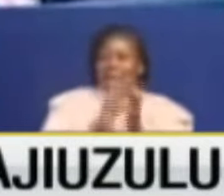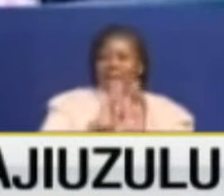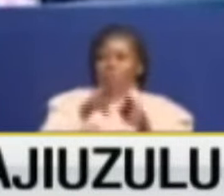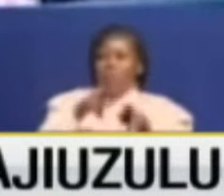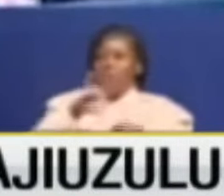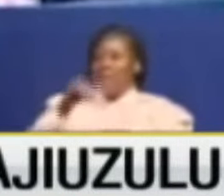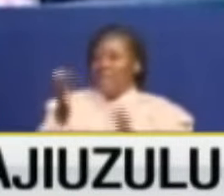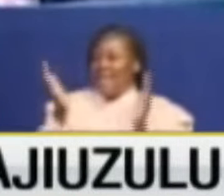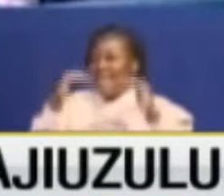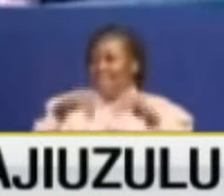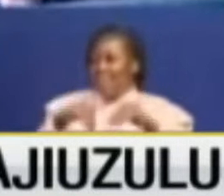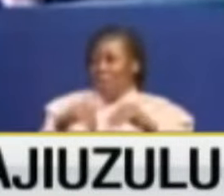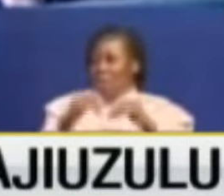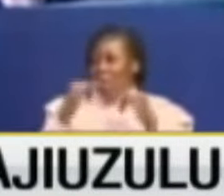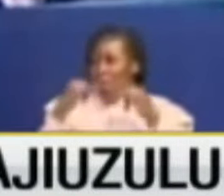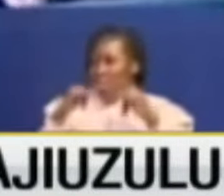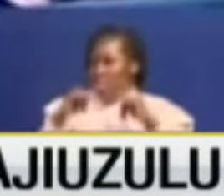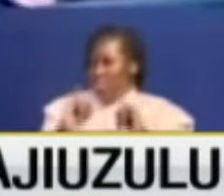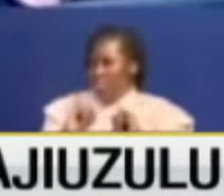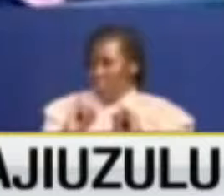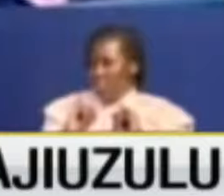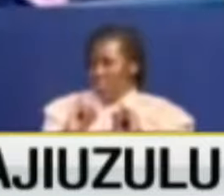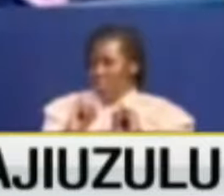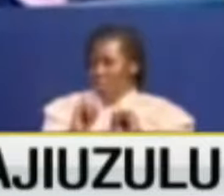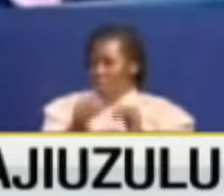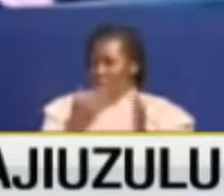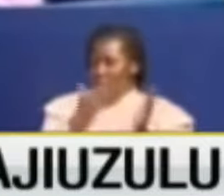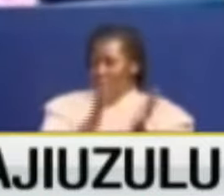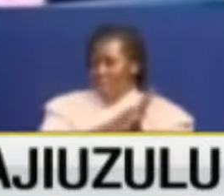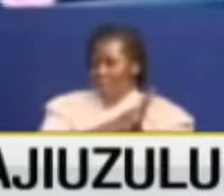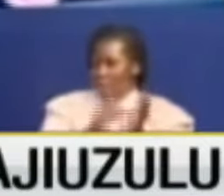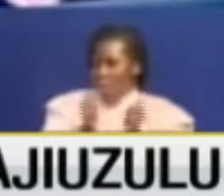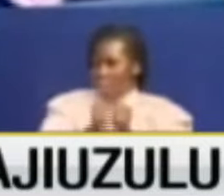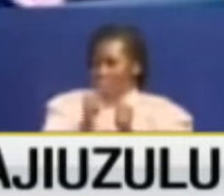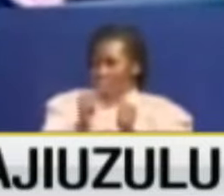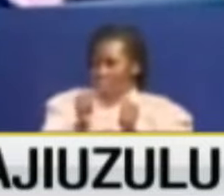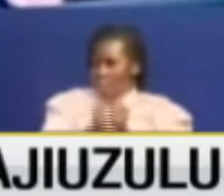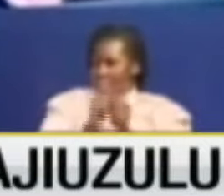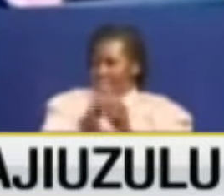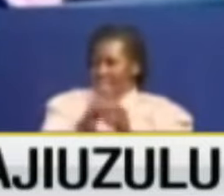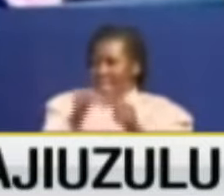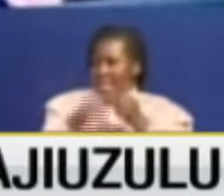county assembly on the implementation of the recommendations within 60 days.